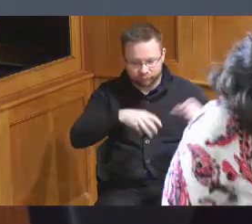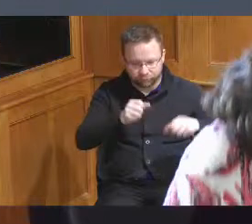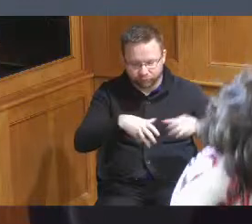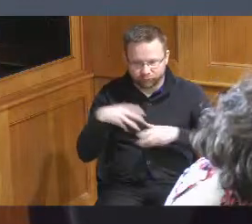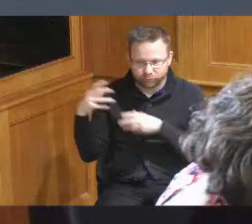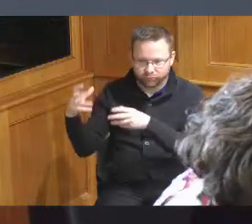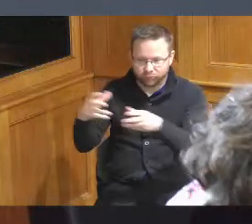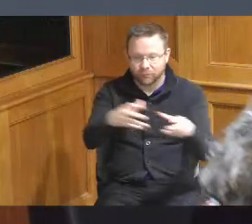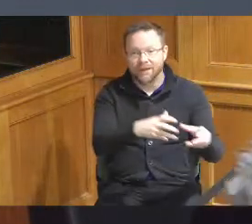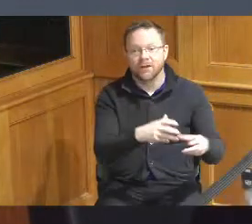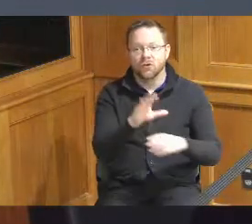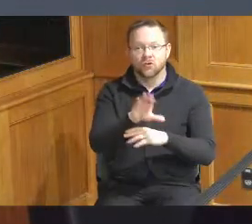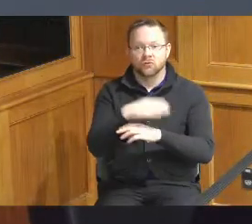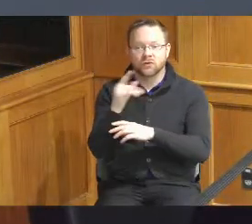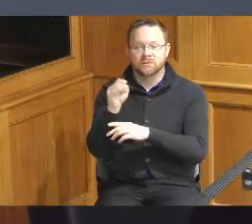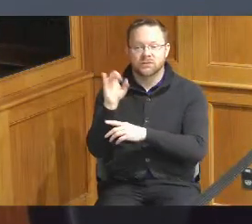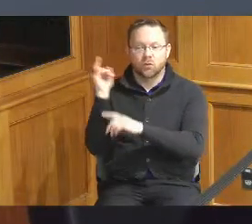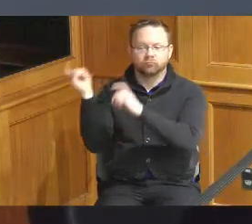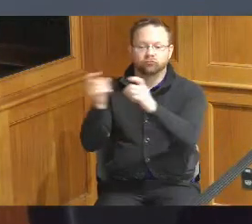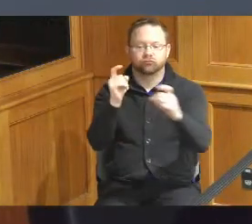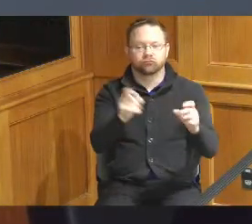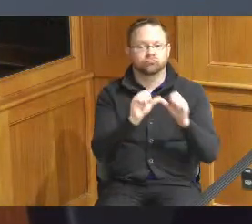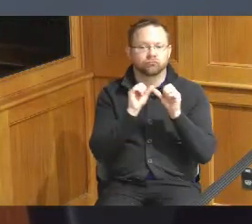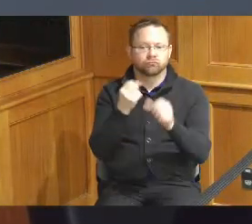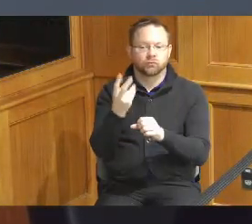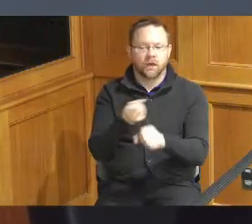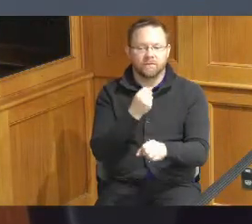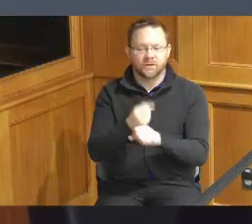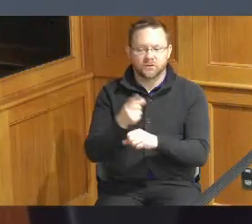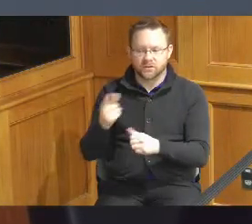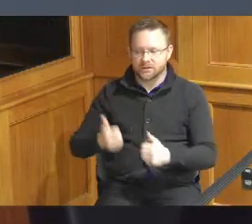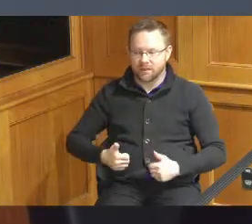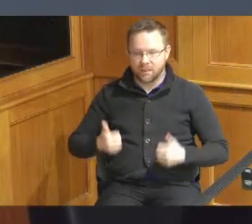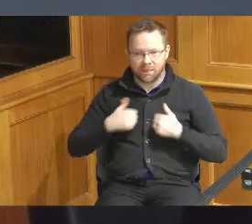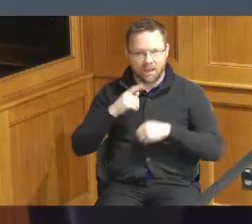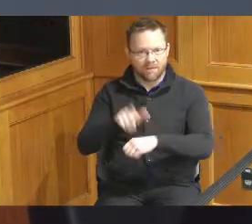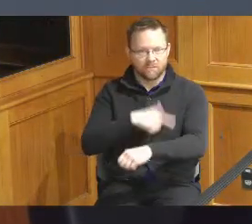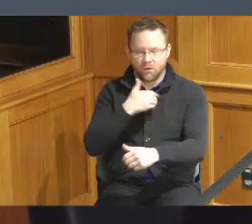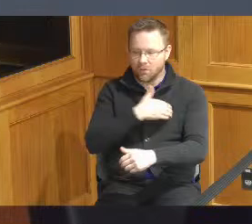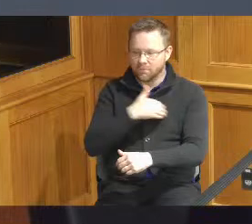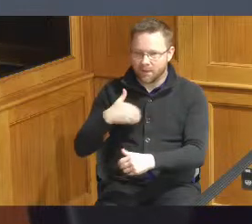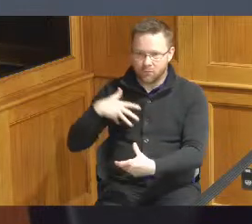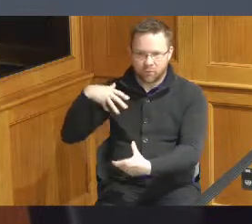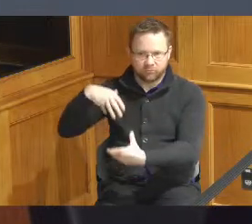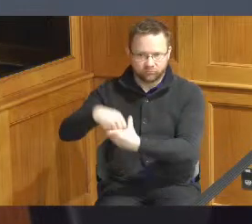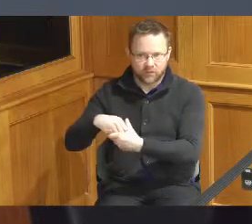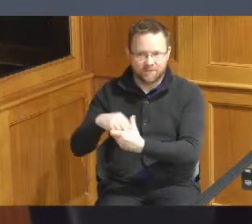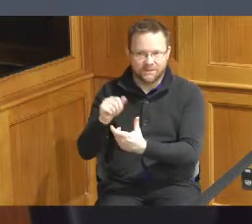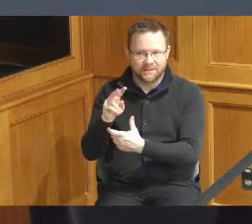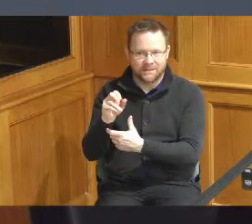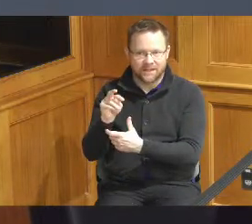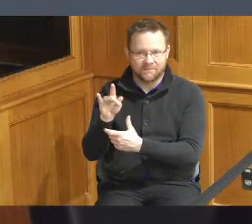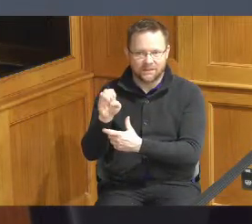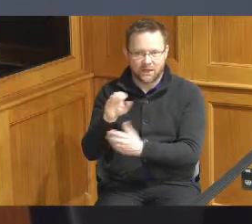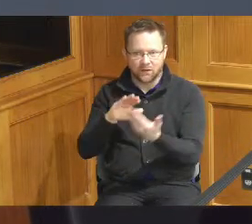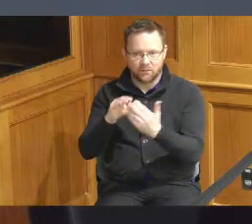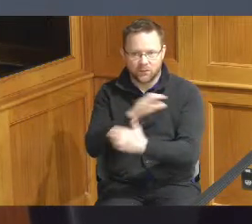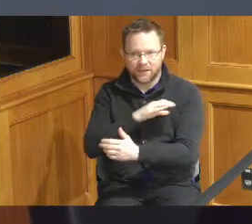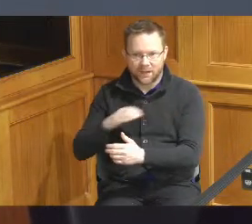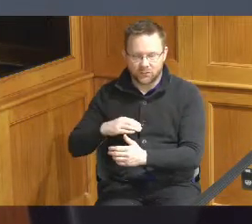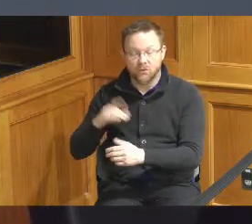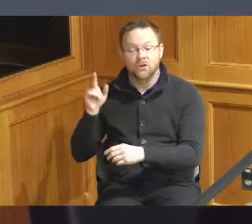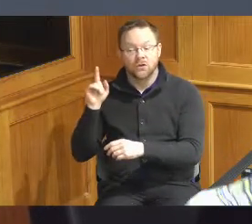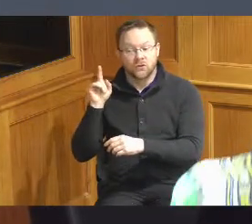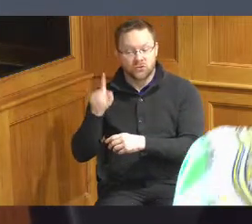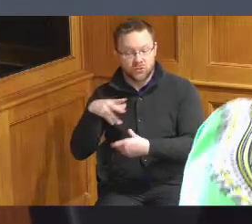toy giveaway for 12 years. She is a lifetime member of the Avondale Community Council. And whereas she worked for the Board of